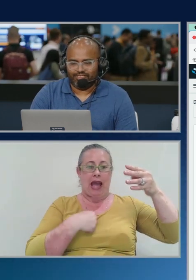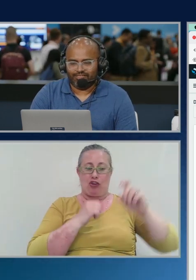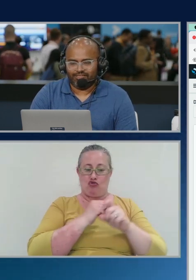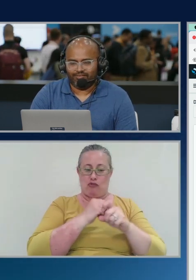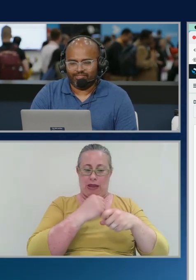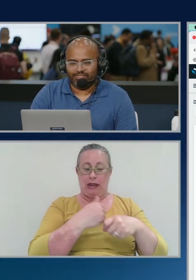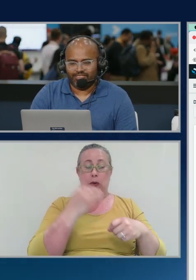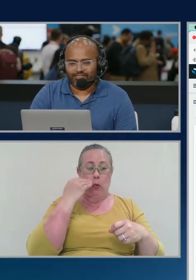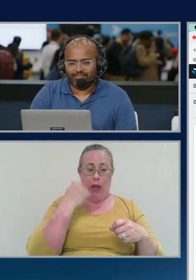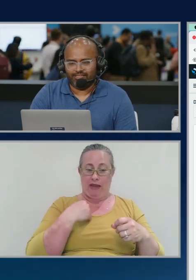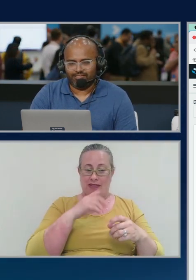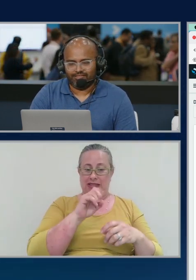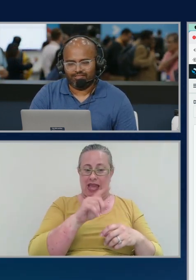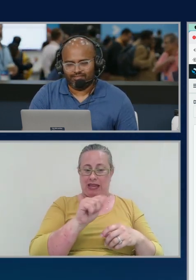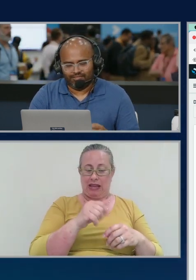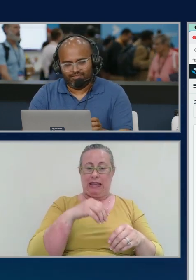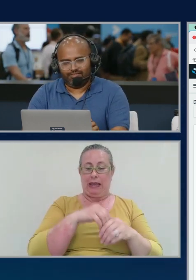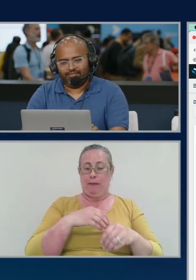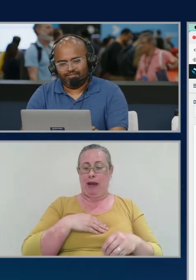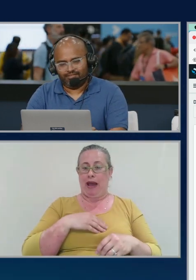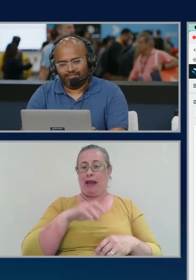in my Amazon S3.